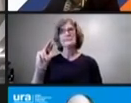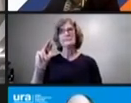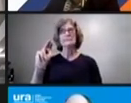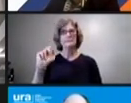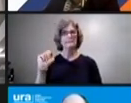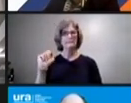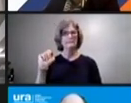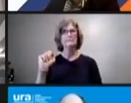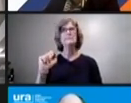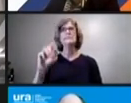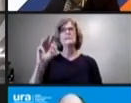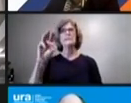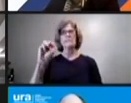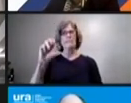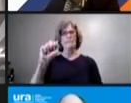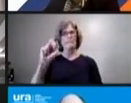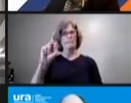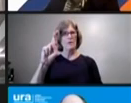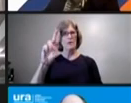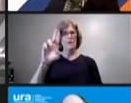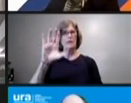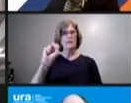Marcus Reed?